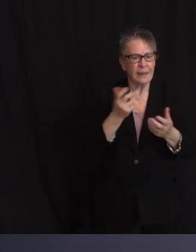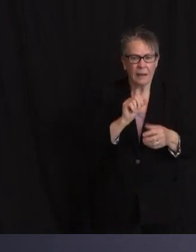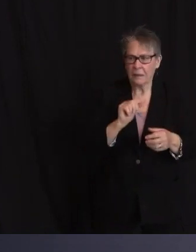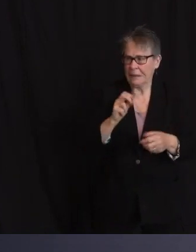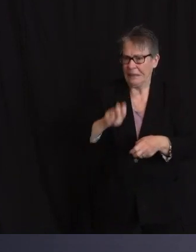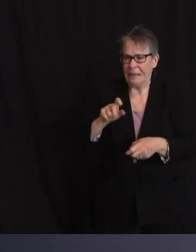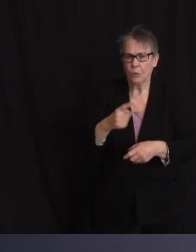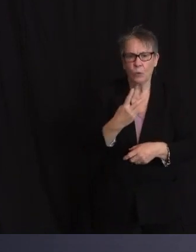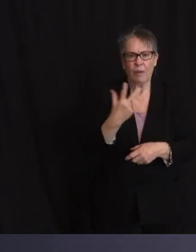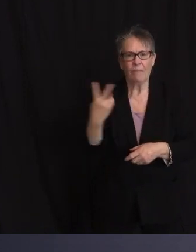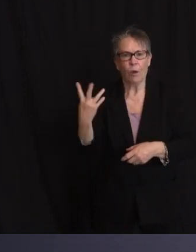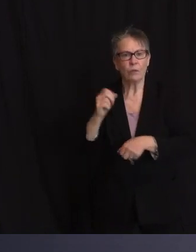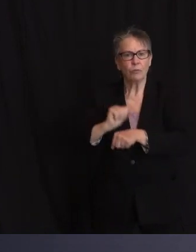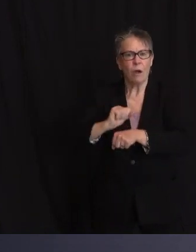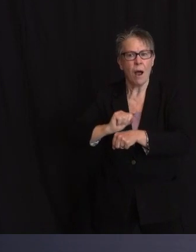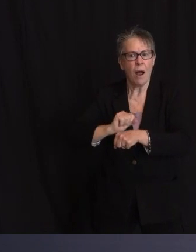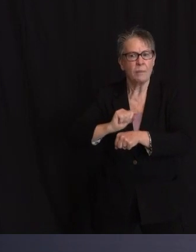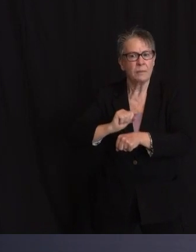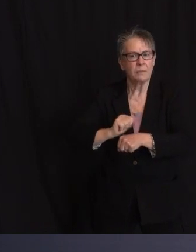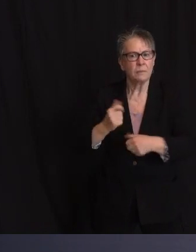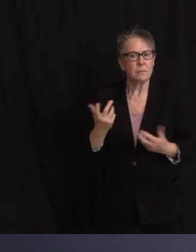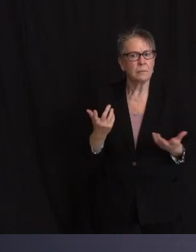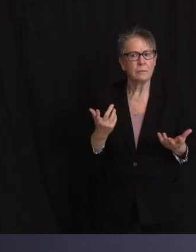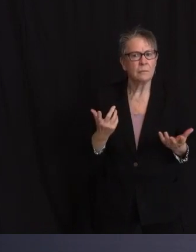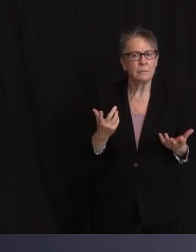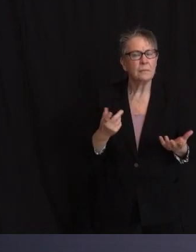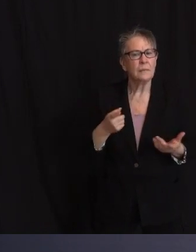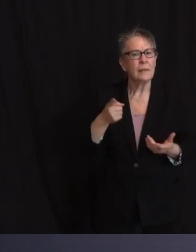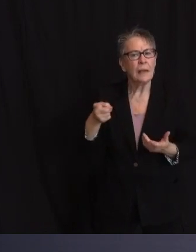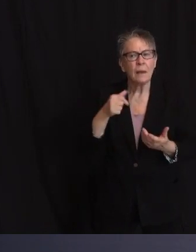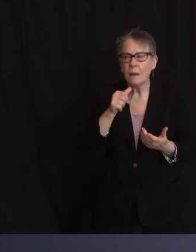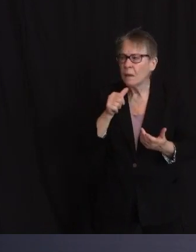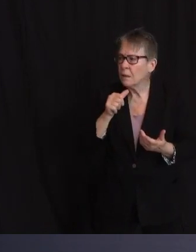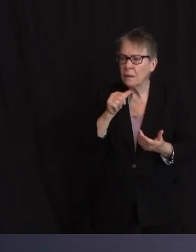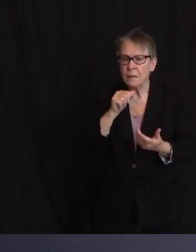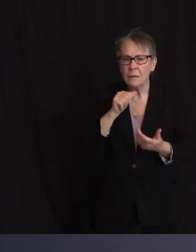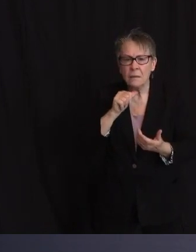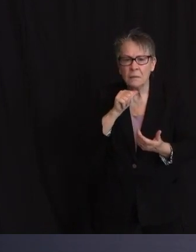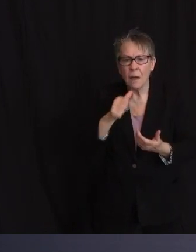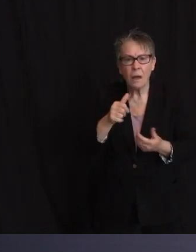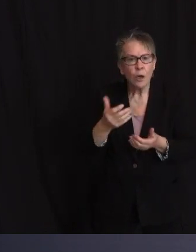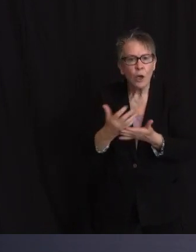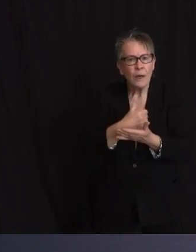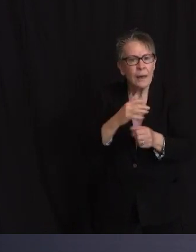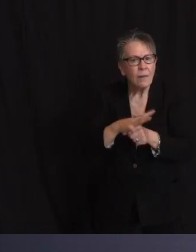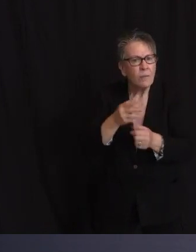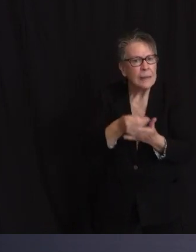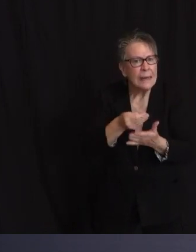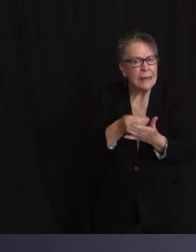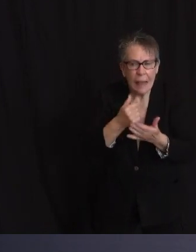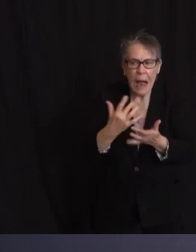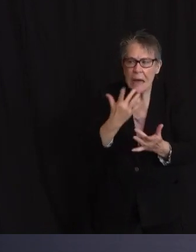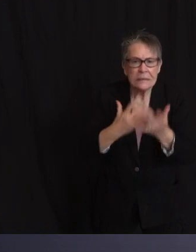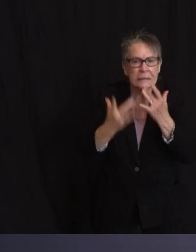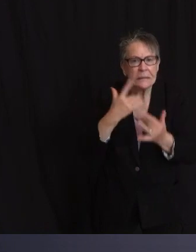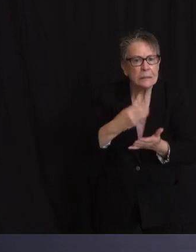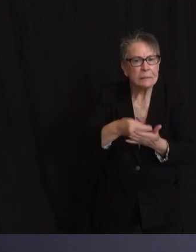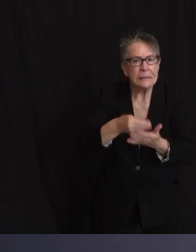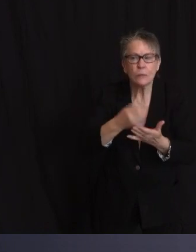not enough to support what they need to do to support their families, put food on the table, and